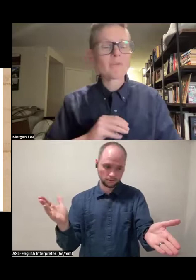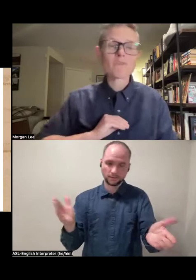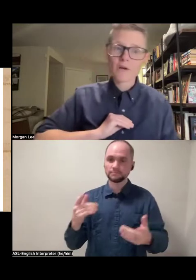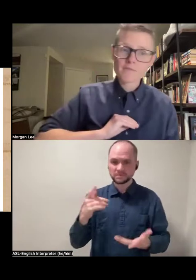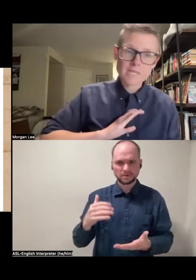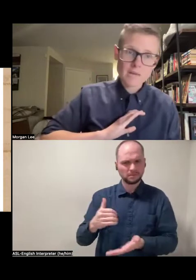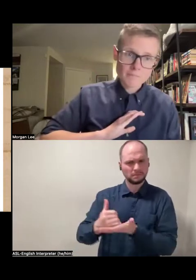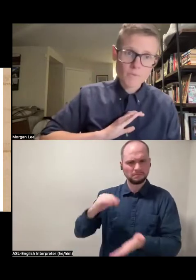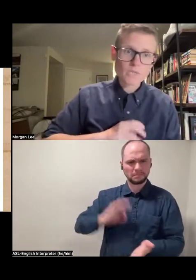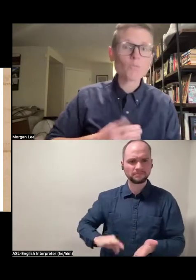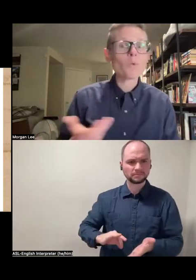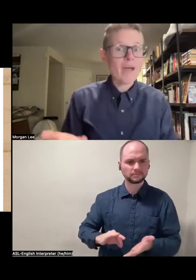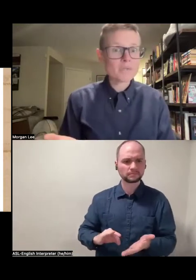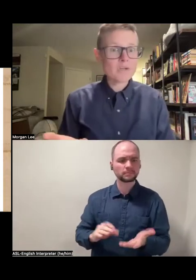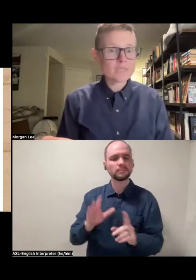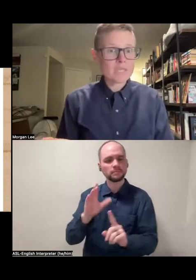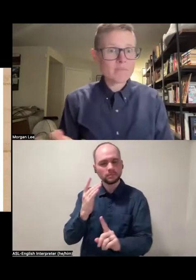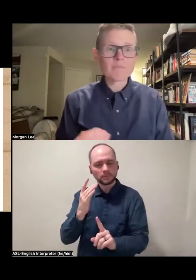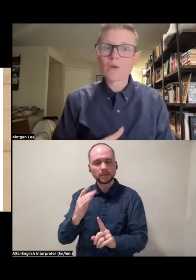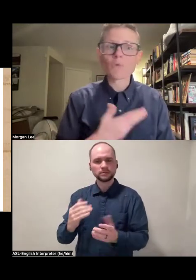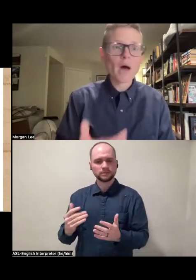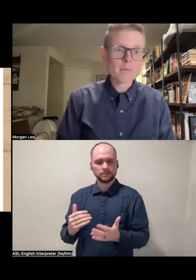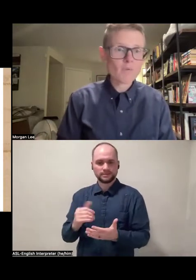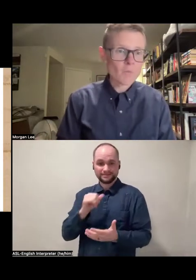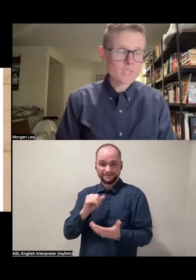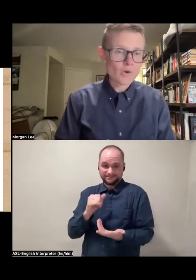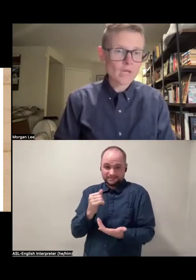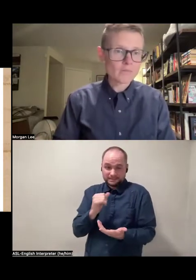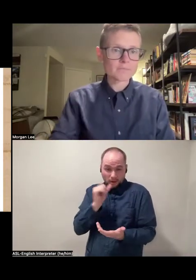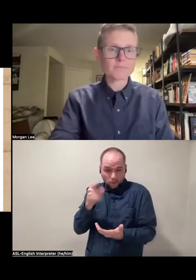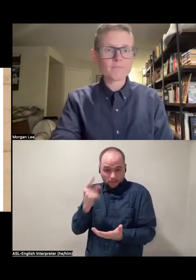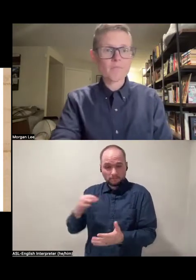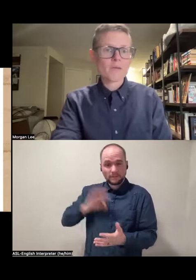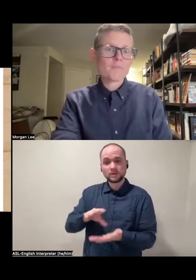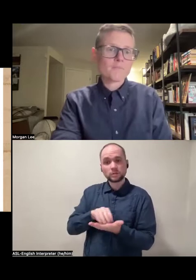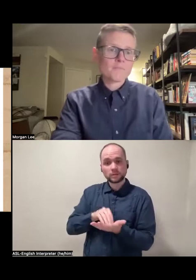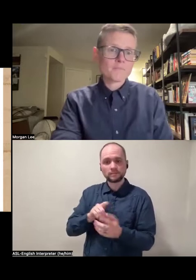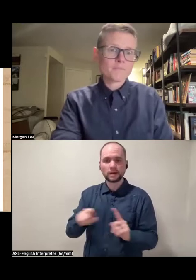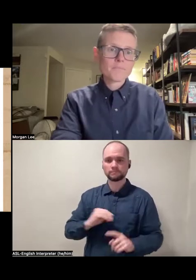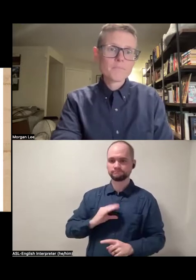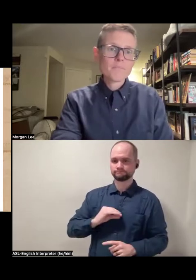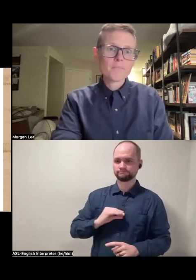learning, but for self-esteem, which without self-esteem, there will not be very much learning.